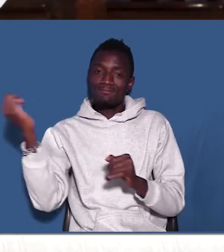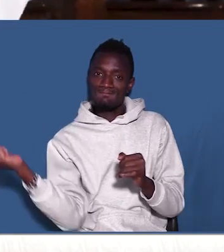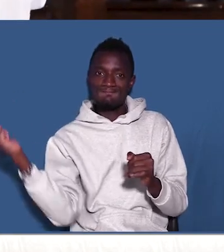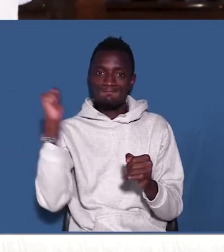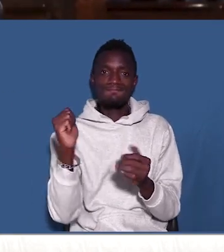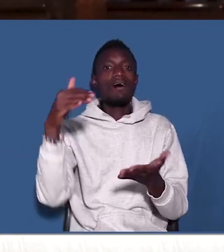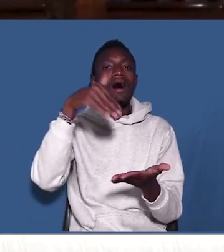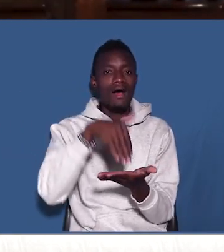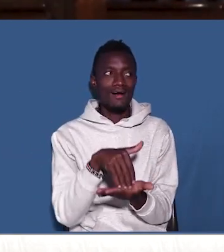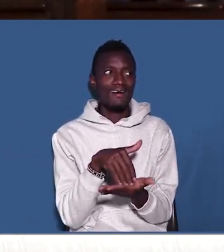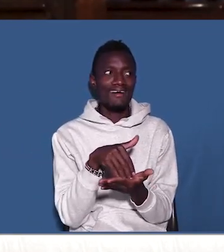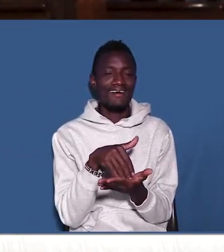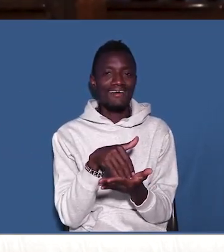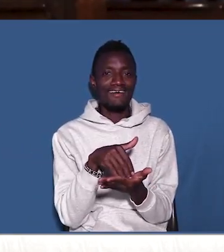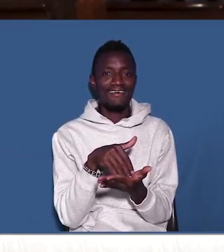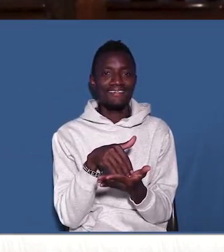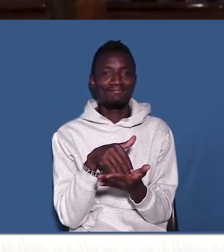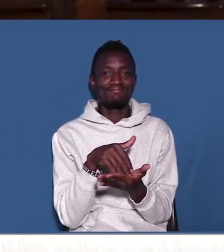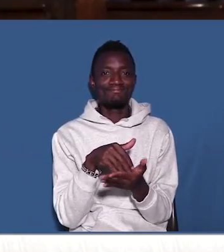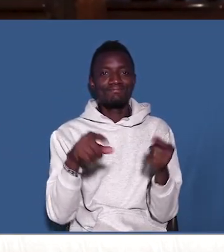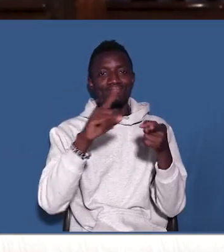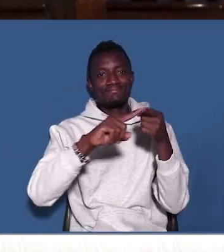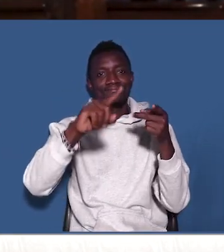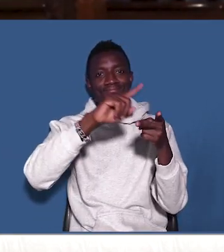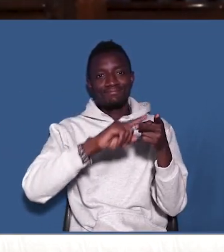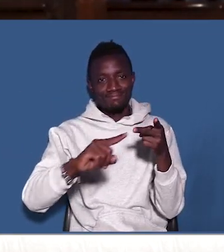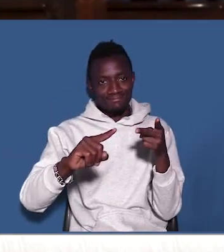The next is the full course of his obedience.